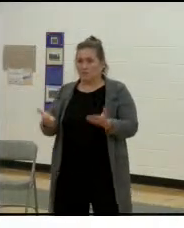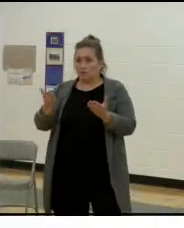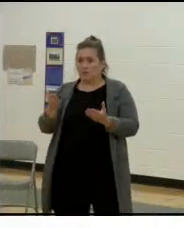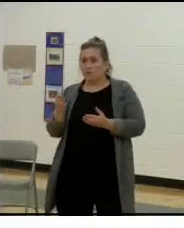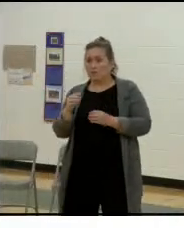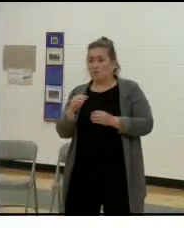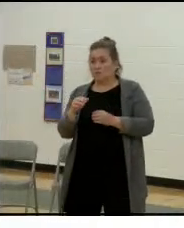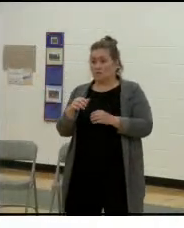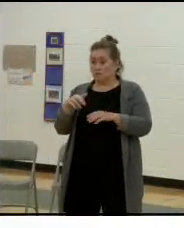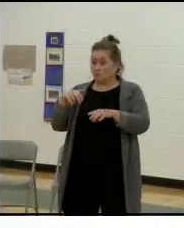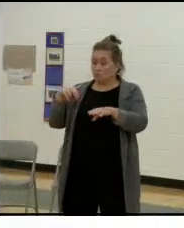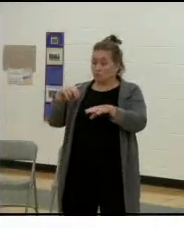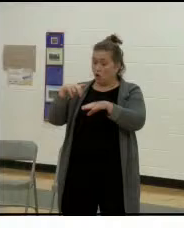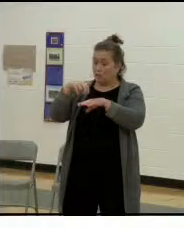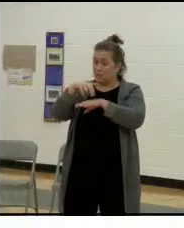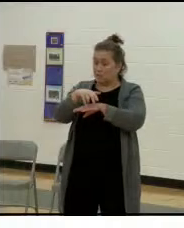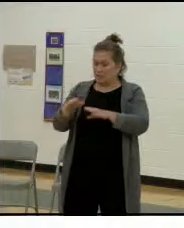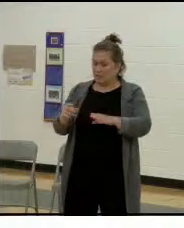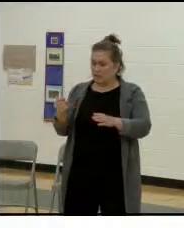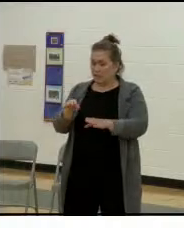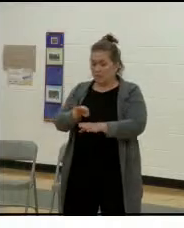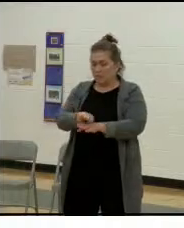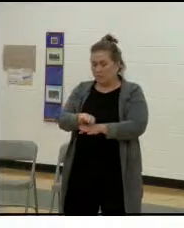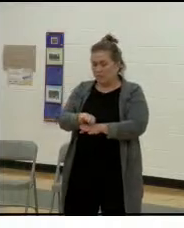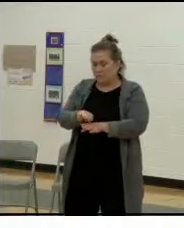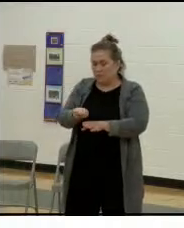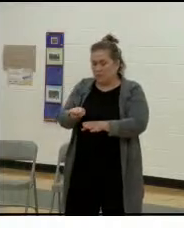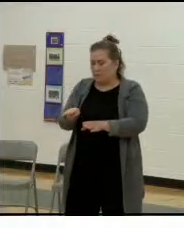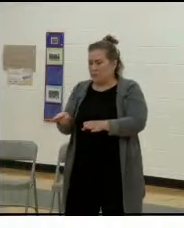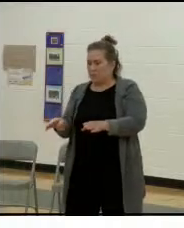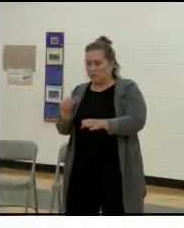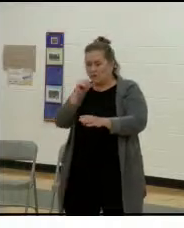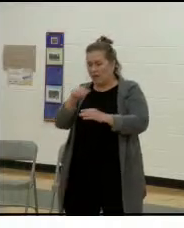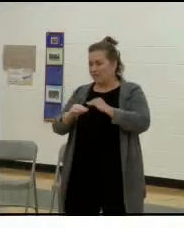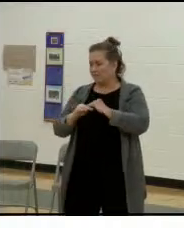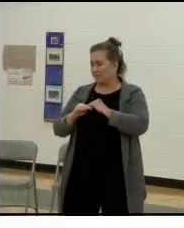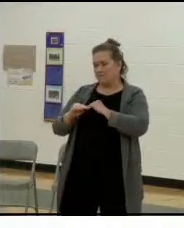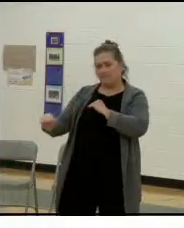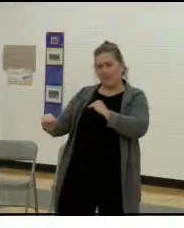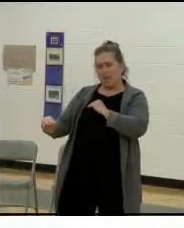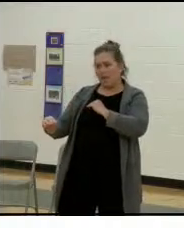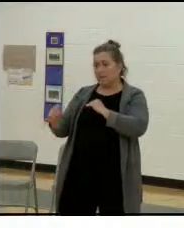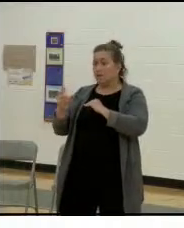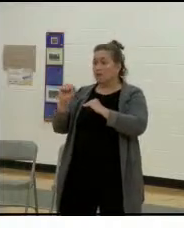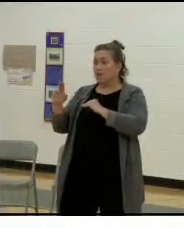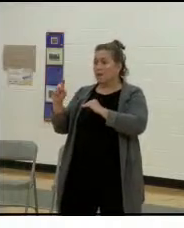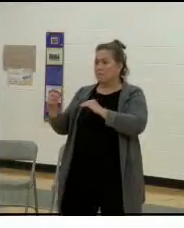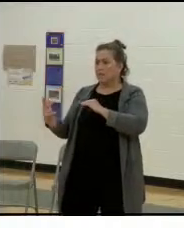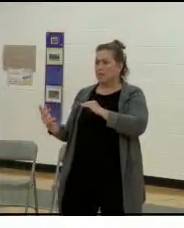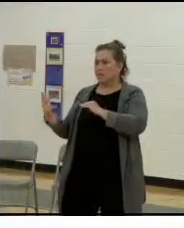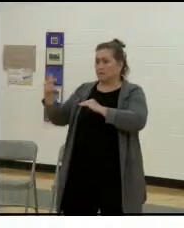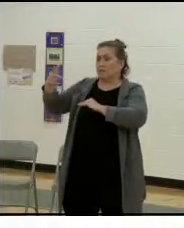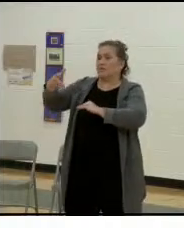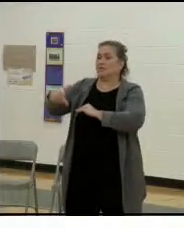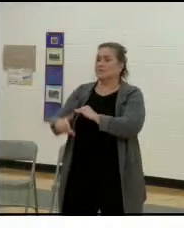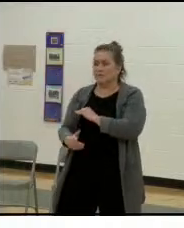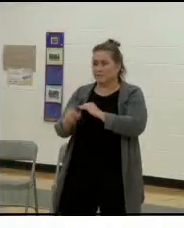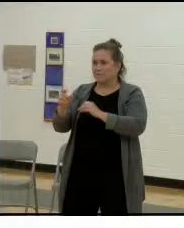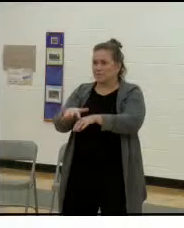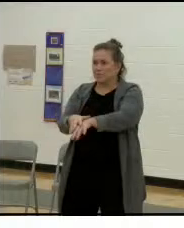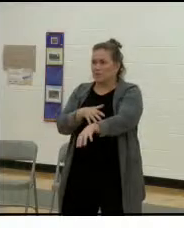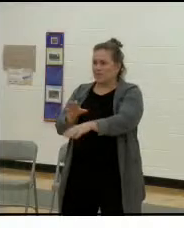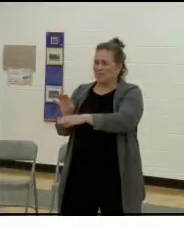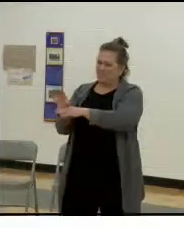really, make those pedestrian crossings more obvious for cars, as well as to slow vehicular traffic and improve pedestrian safety